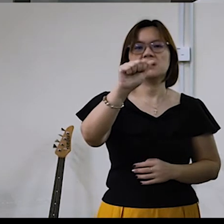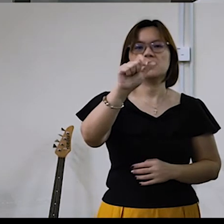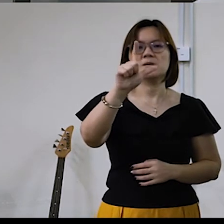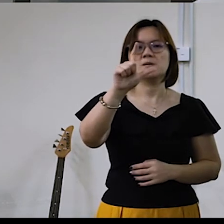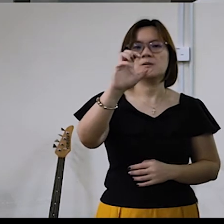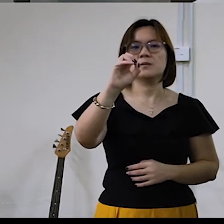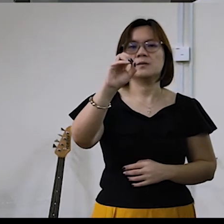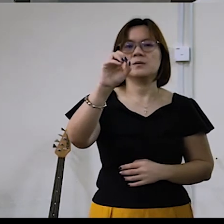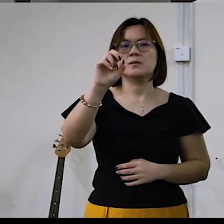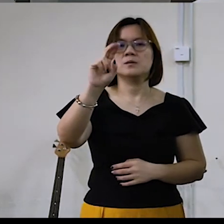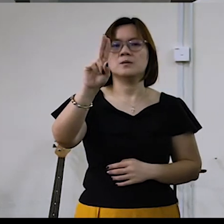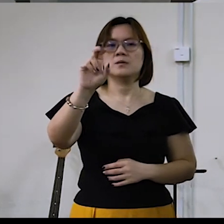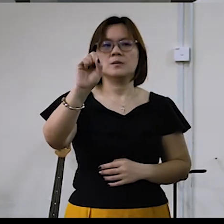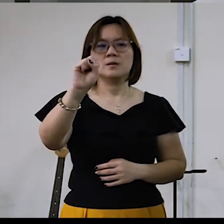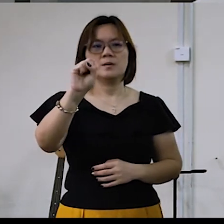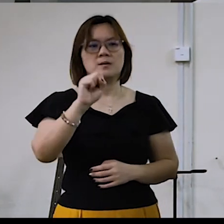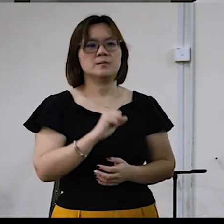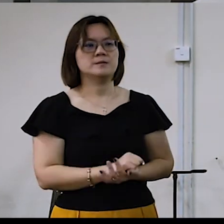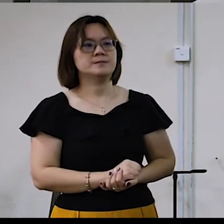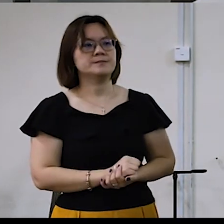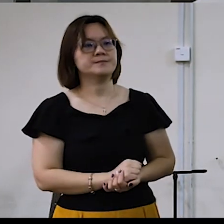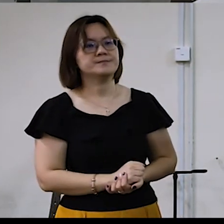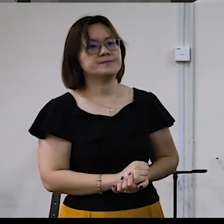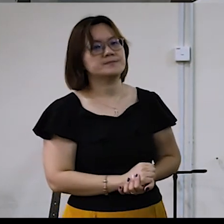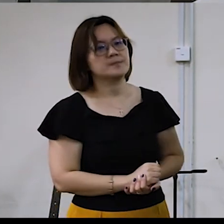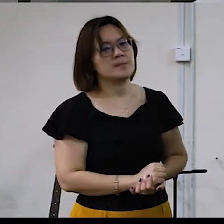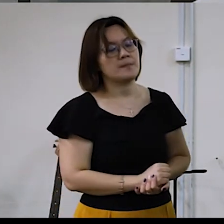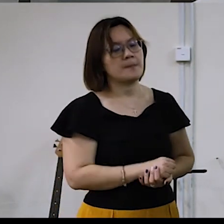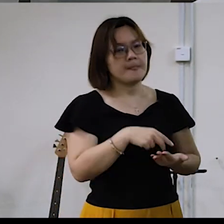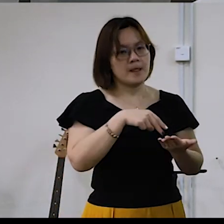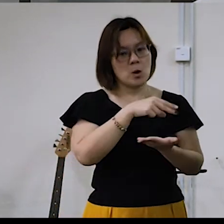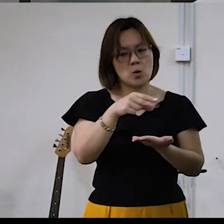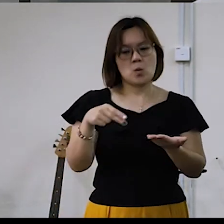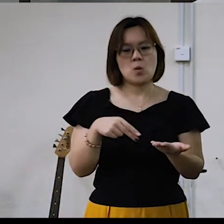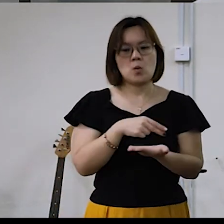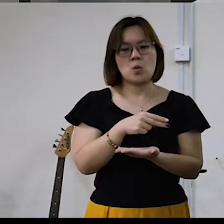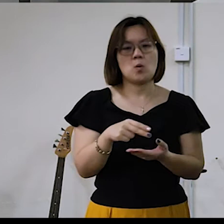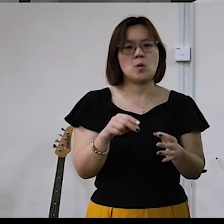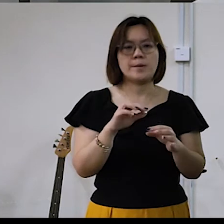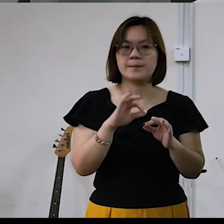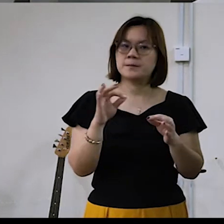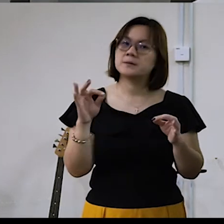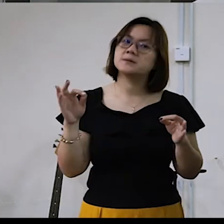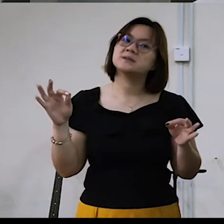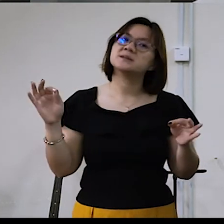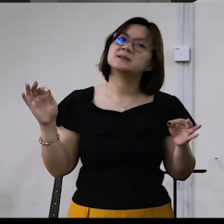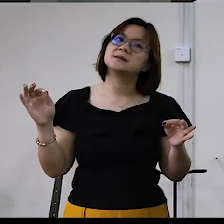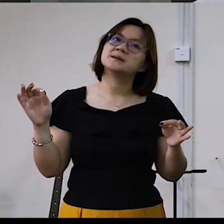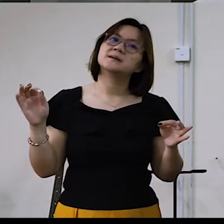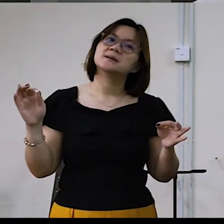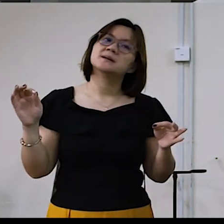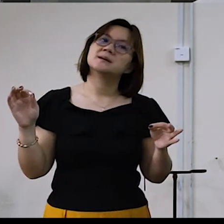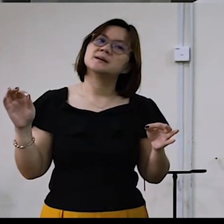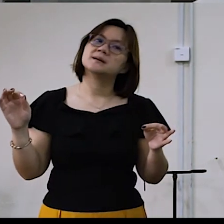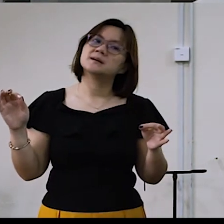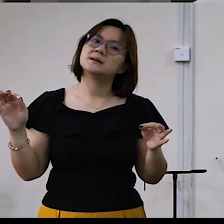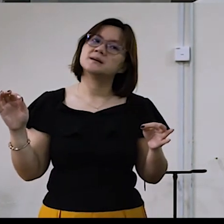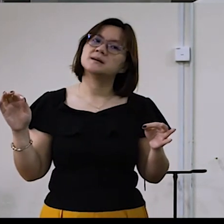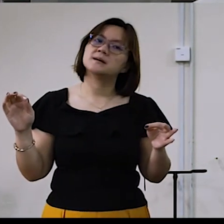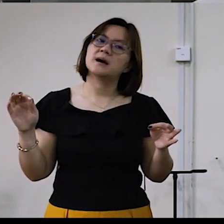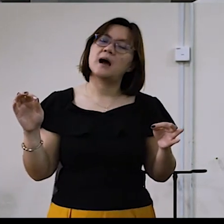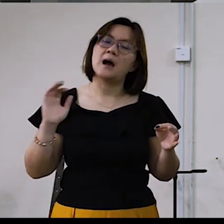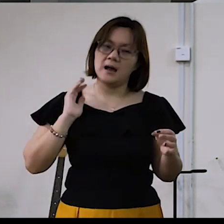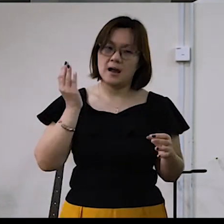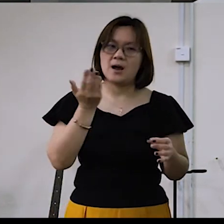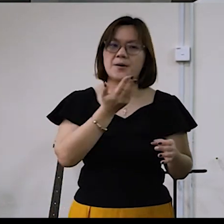Holy Spirit. Sometimes we call him the Holy Ghost. And today I'm introducing to you his name, the Helper.